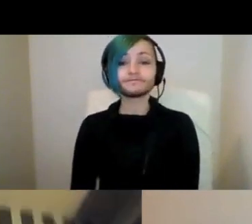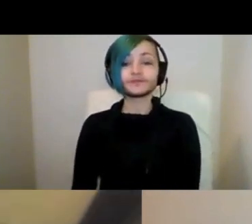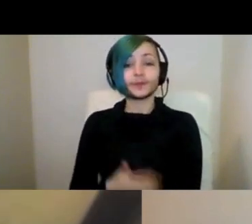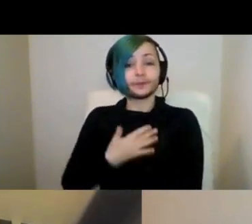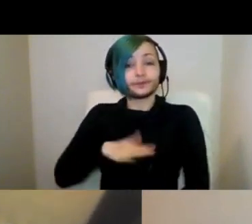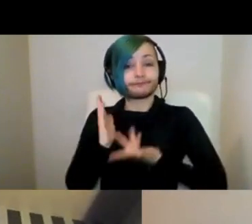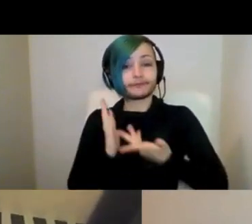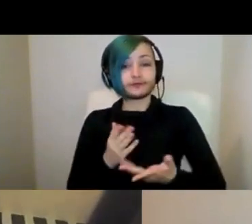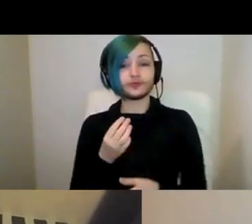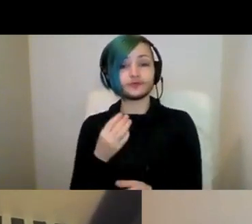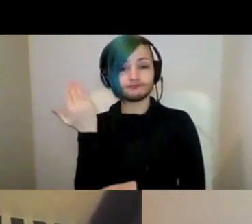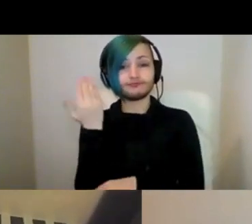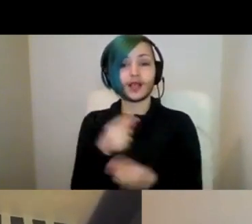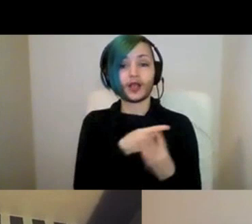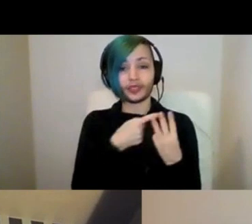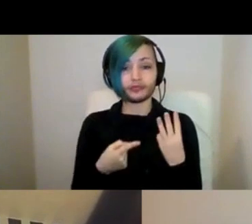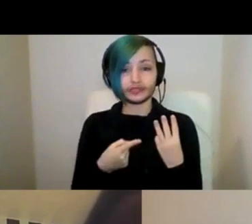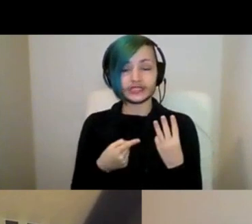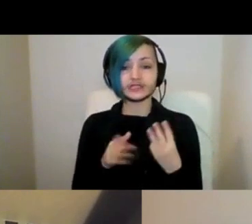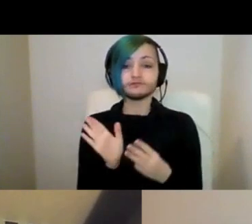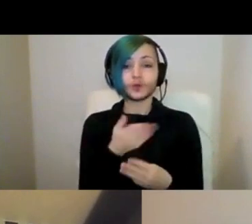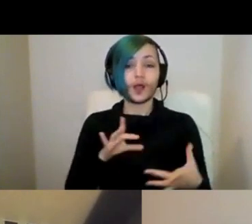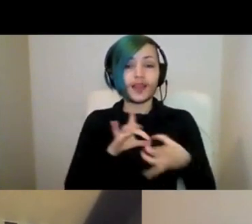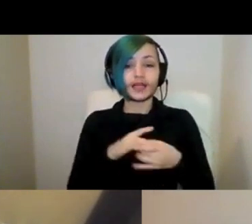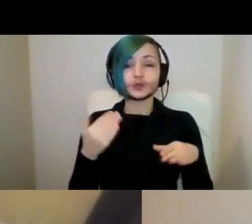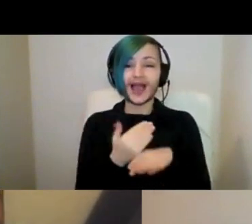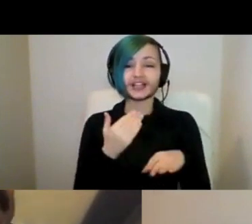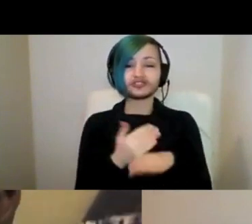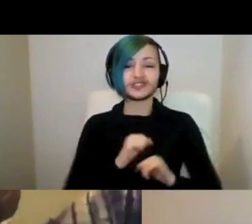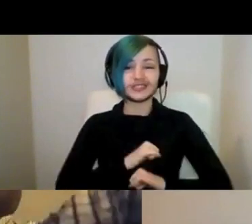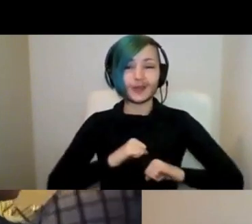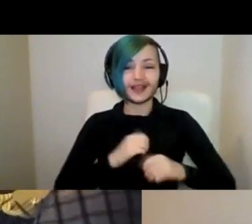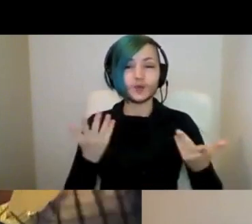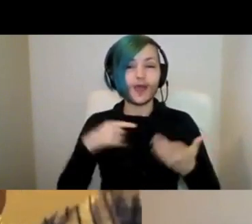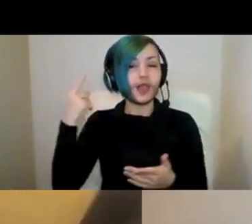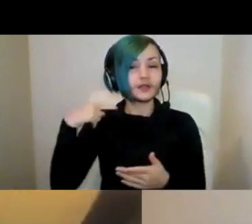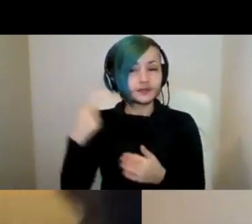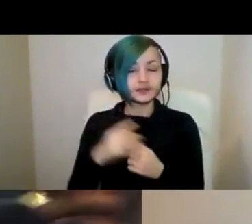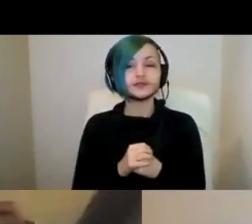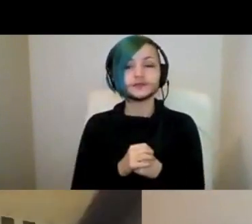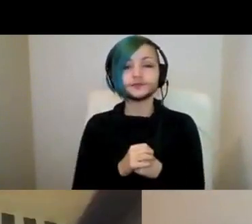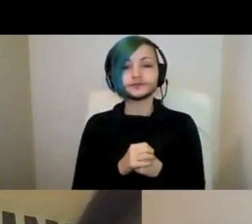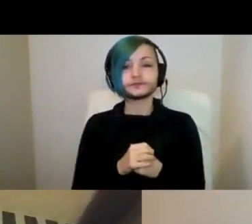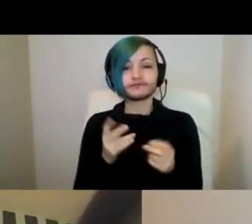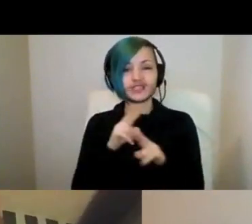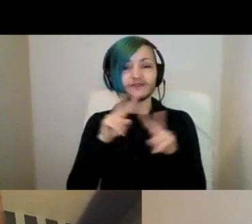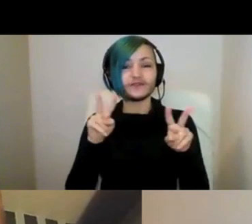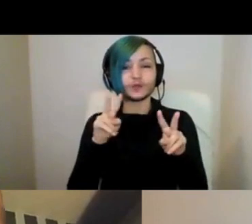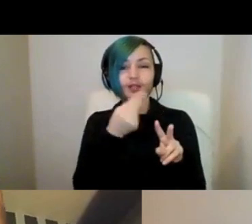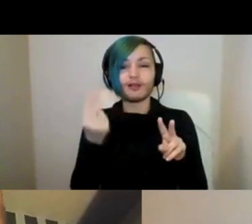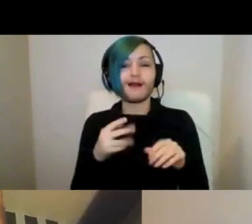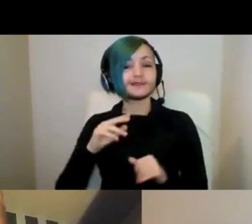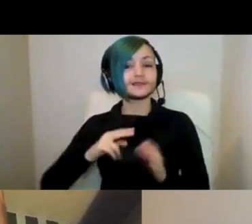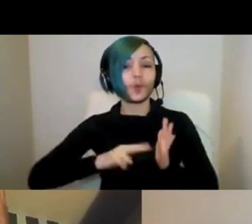speakers tonight, they are all affiliated with ActionSpace in London, which is a visual arts organization